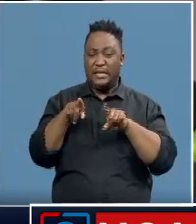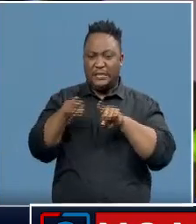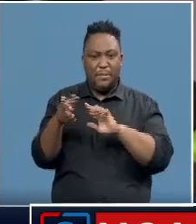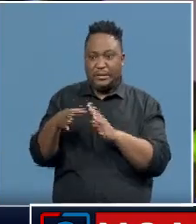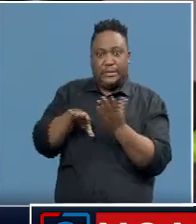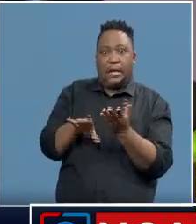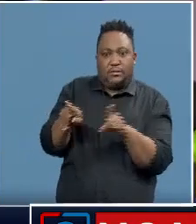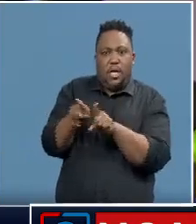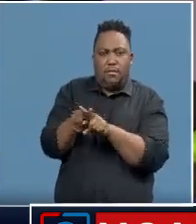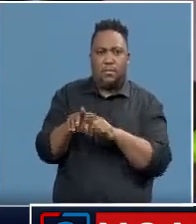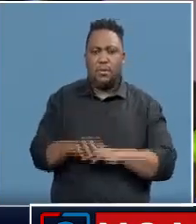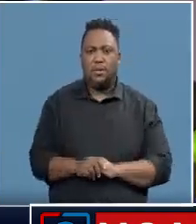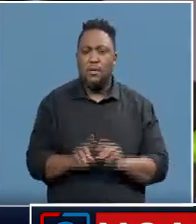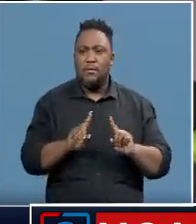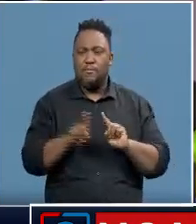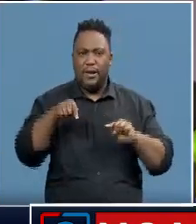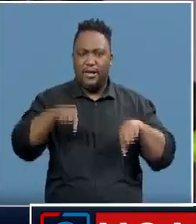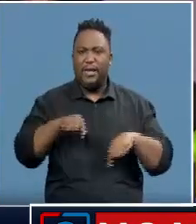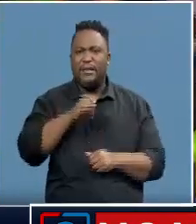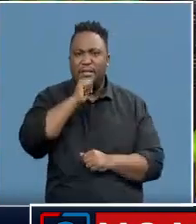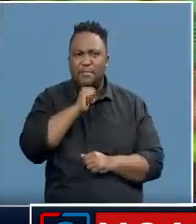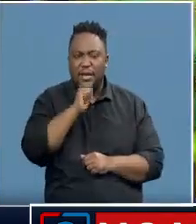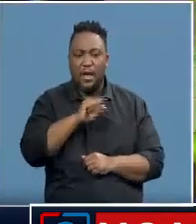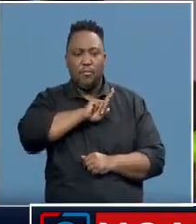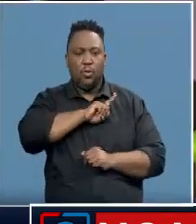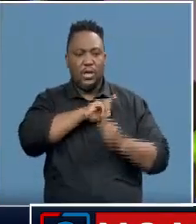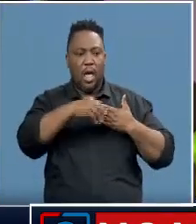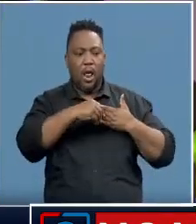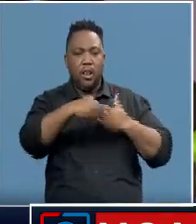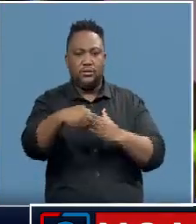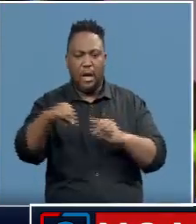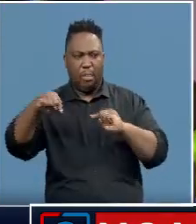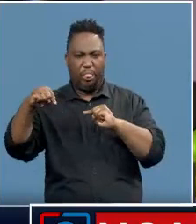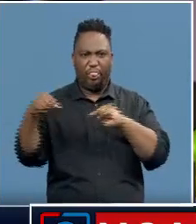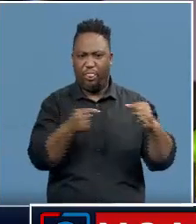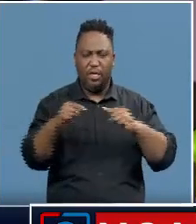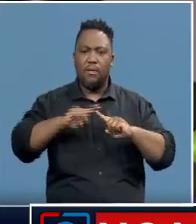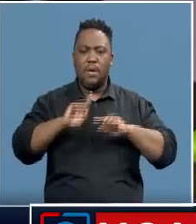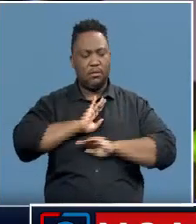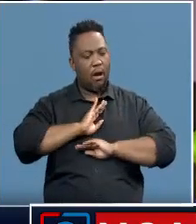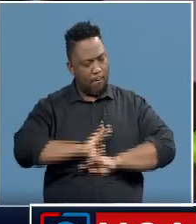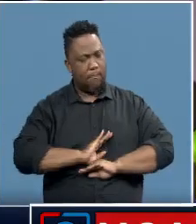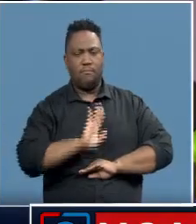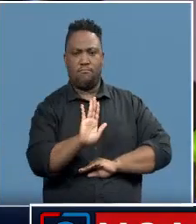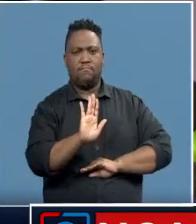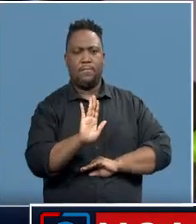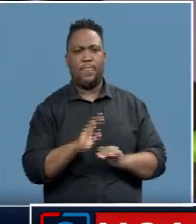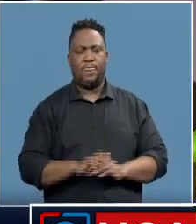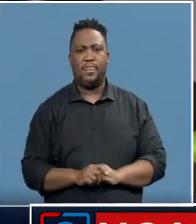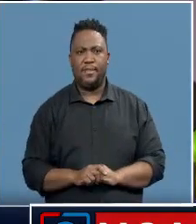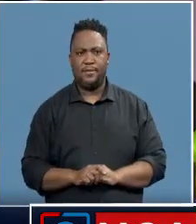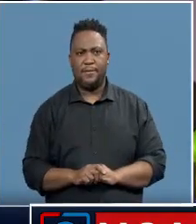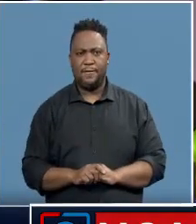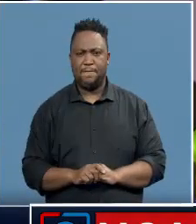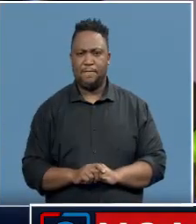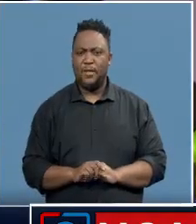Yet, despite your contest and differences of leadership, you have kept your cool. And this is